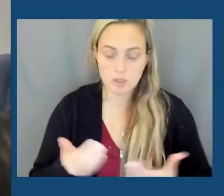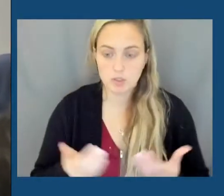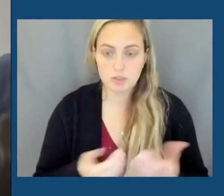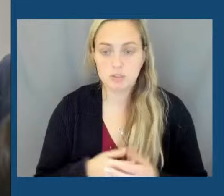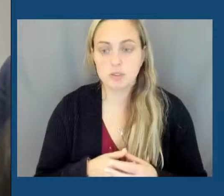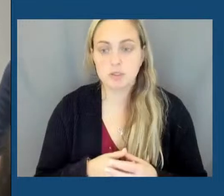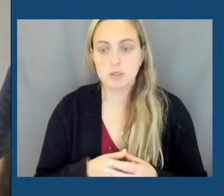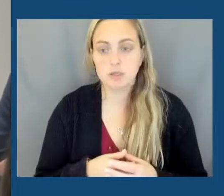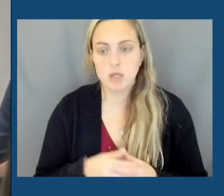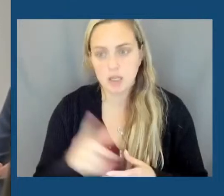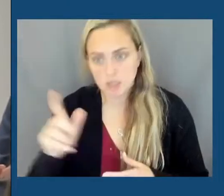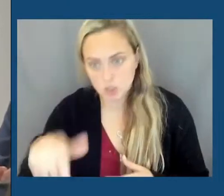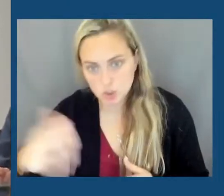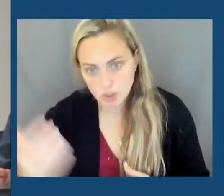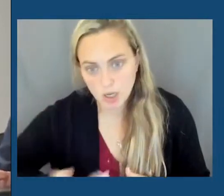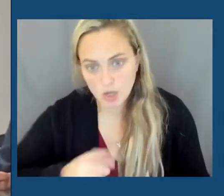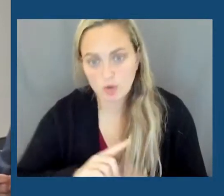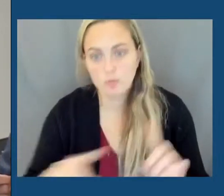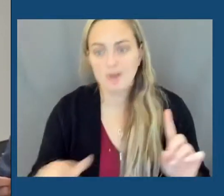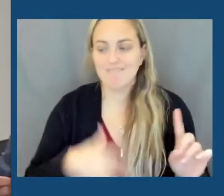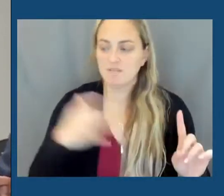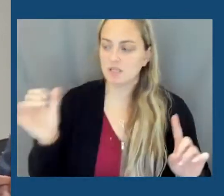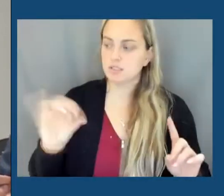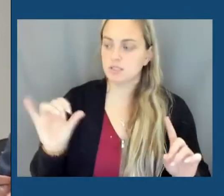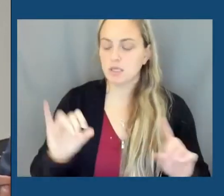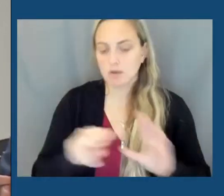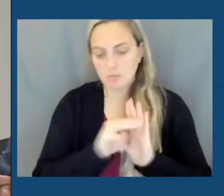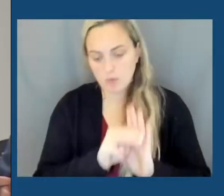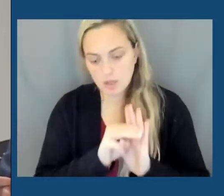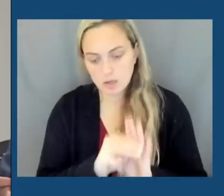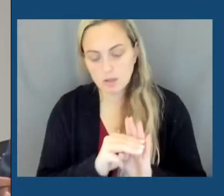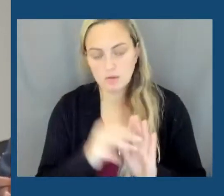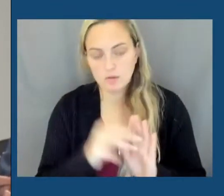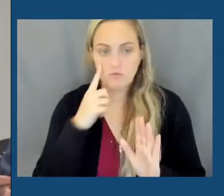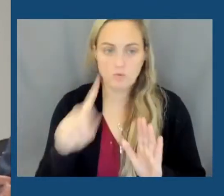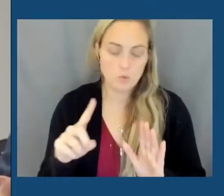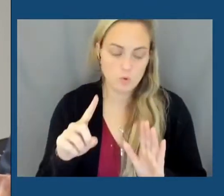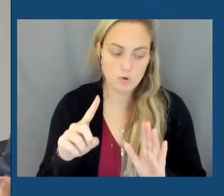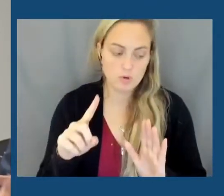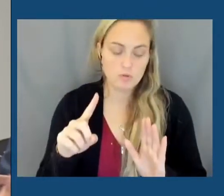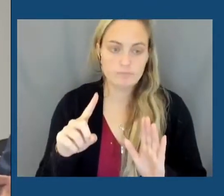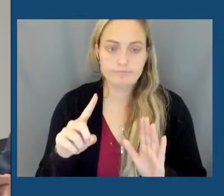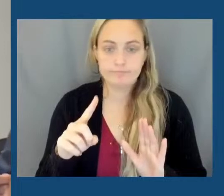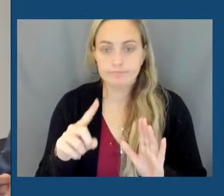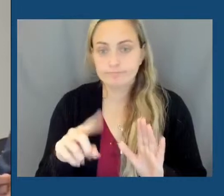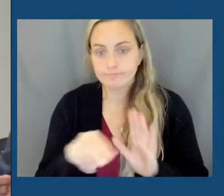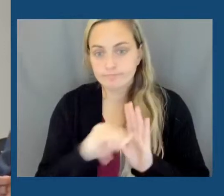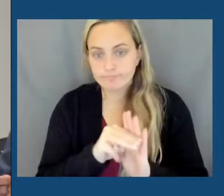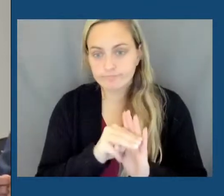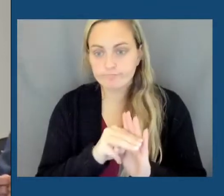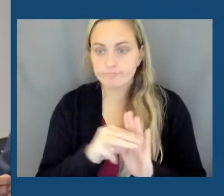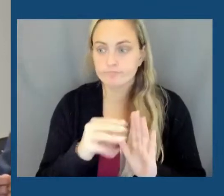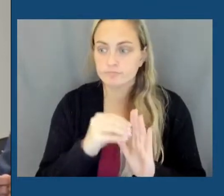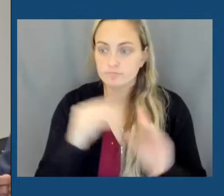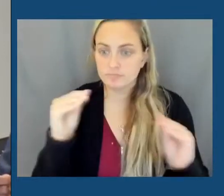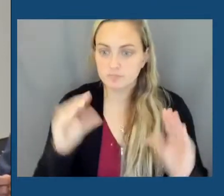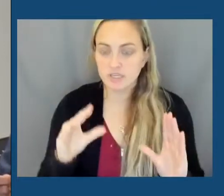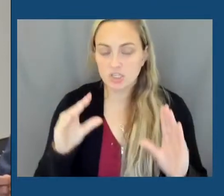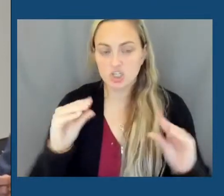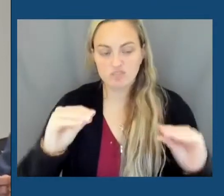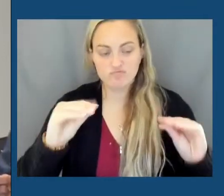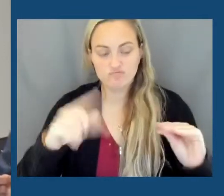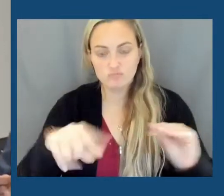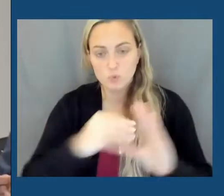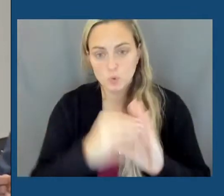should. But to me, this feels like a model for just a template for every school to be teaching students to be able to embrace the